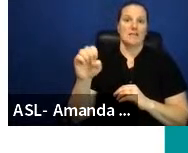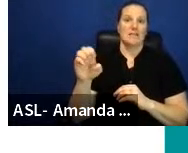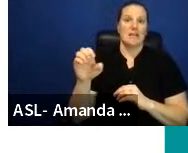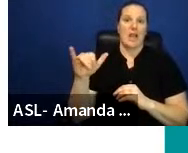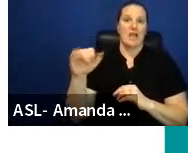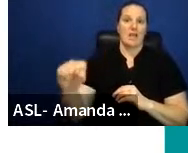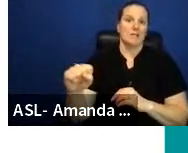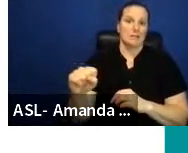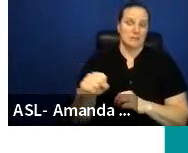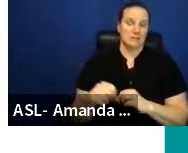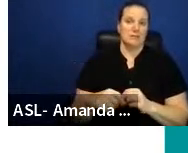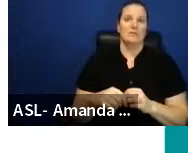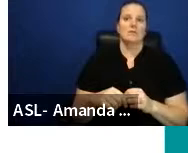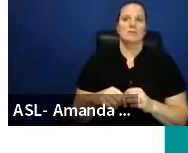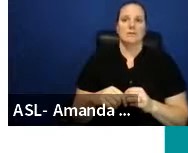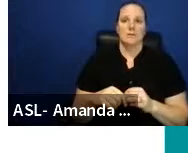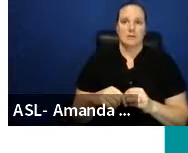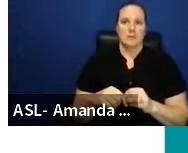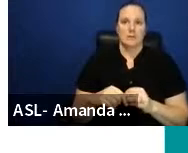866-IBR-SEIS or